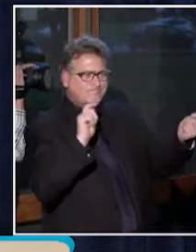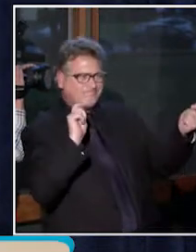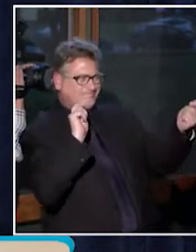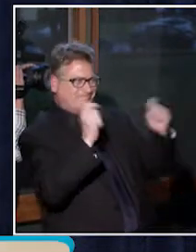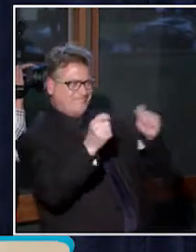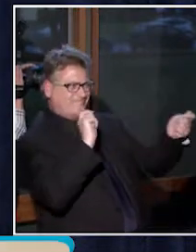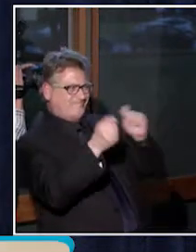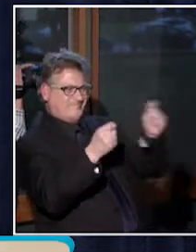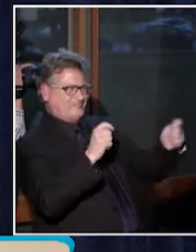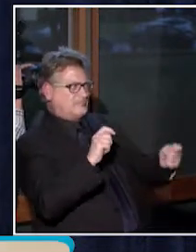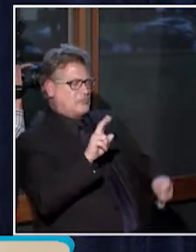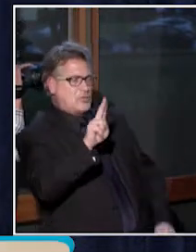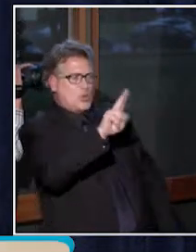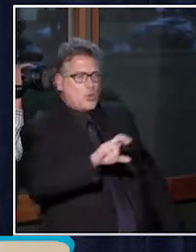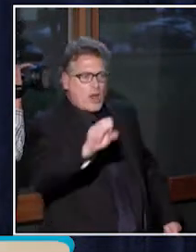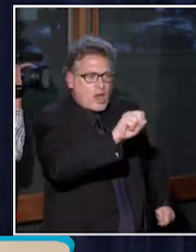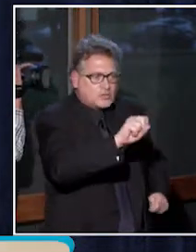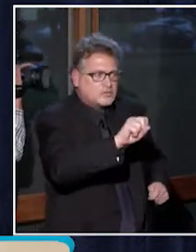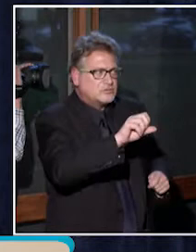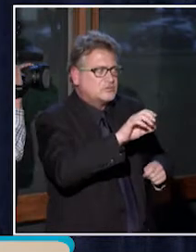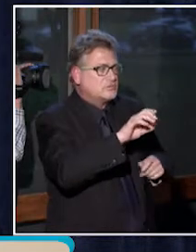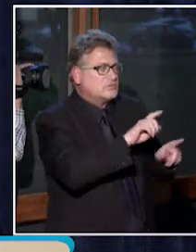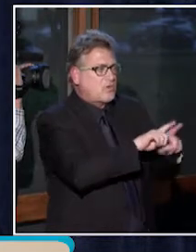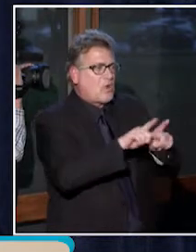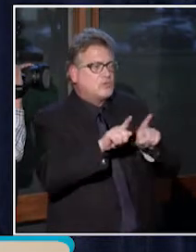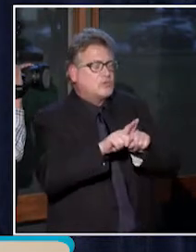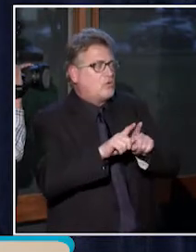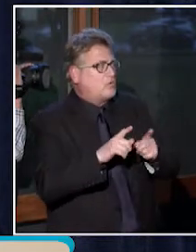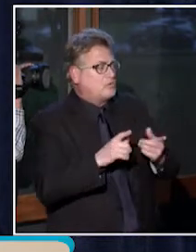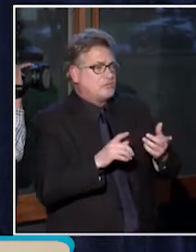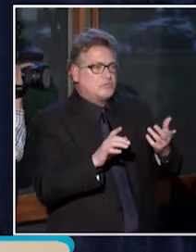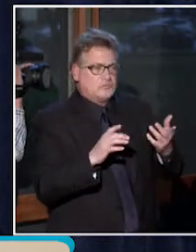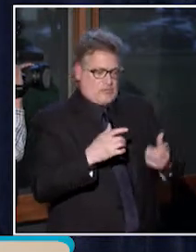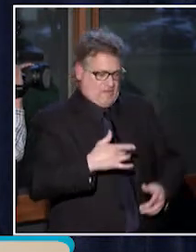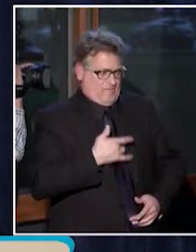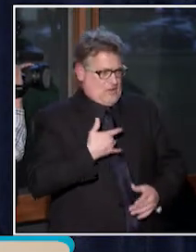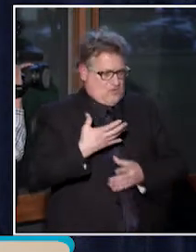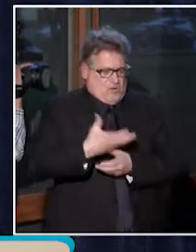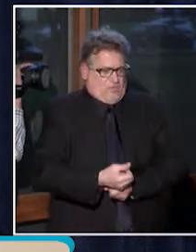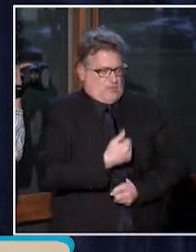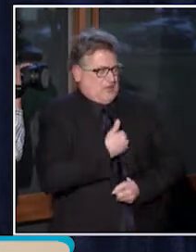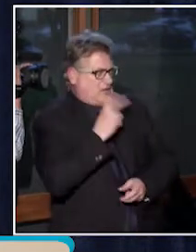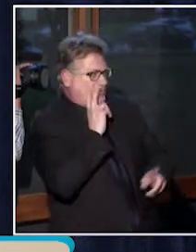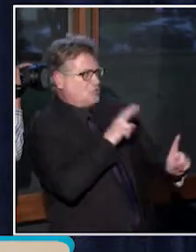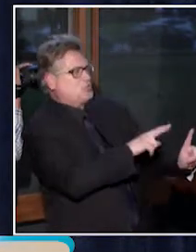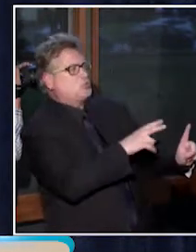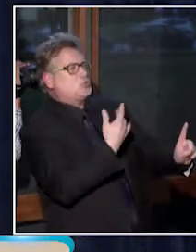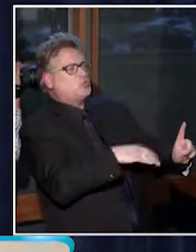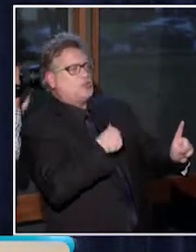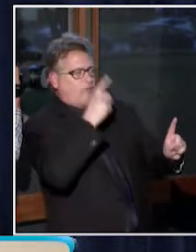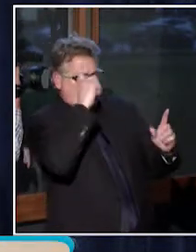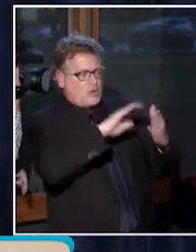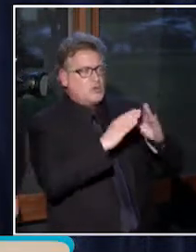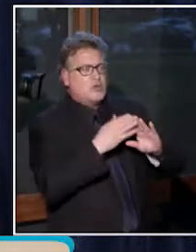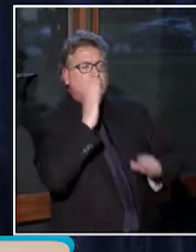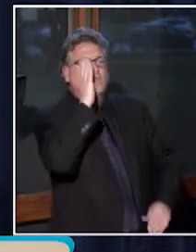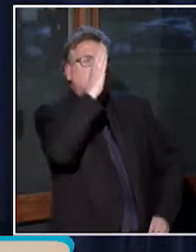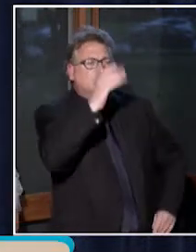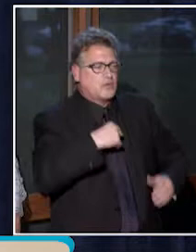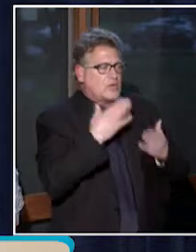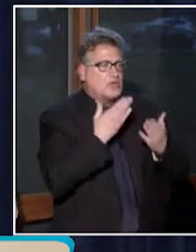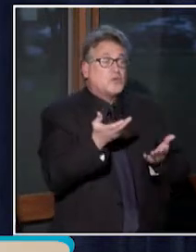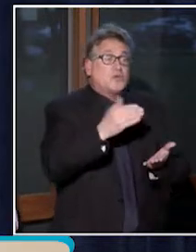only country, but also you just give me great confidence in the future of this community. So thank you for,